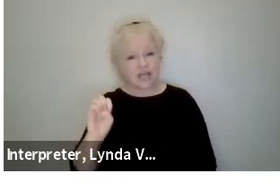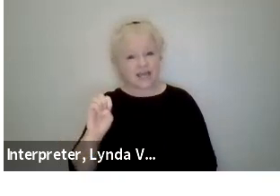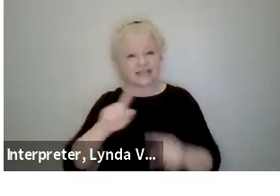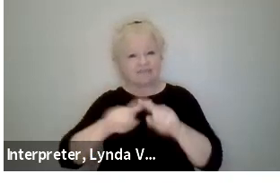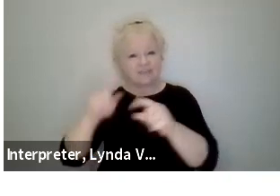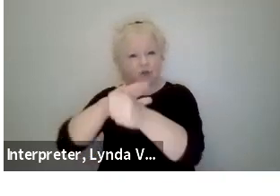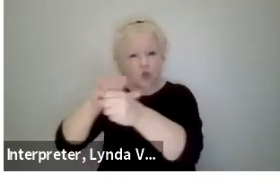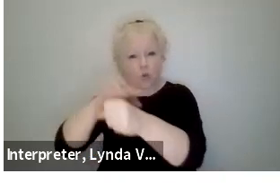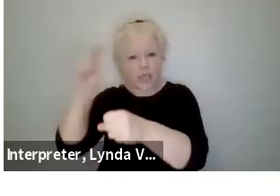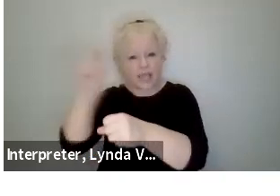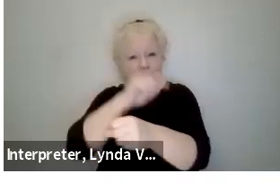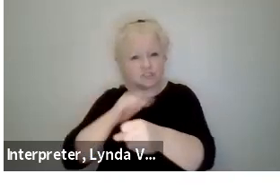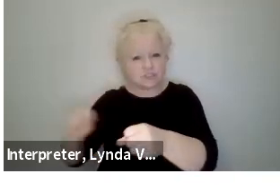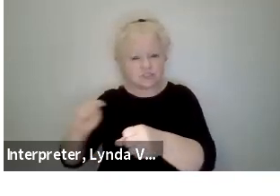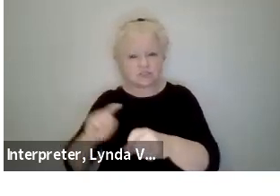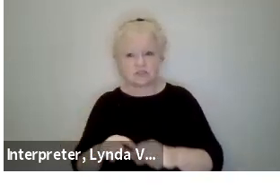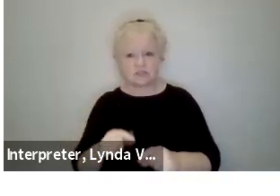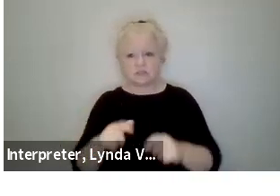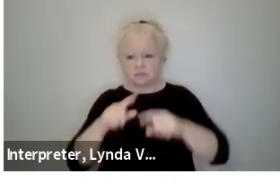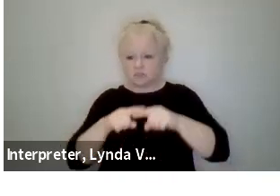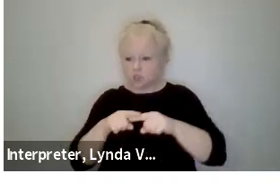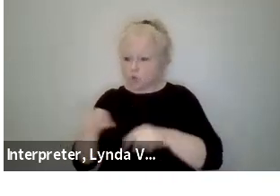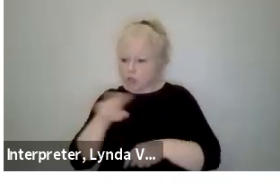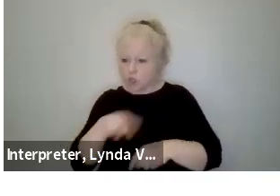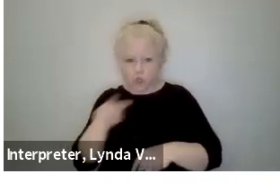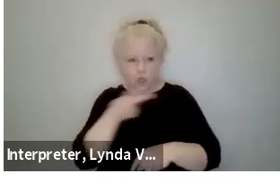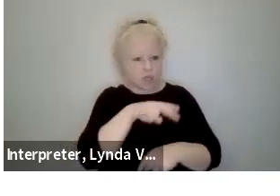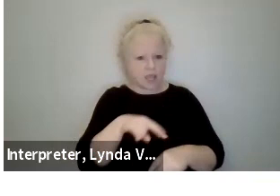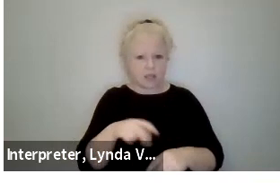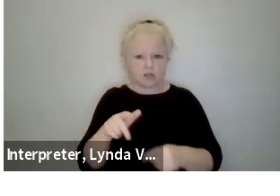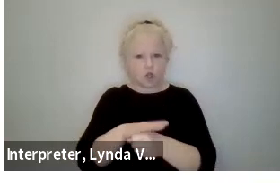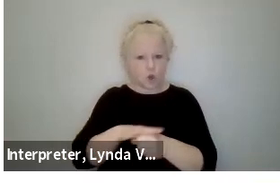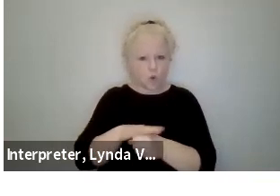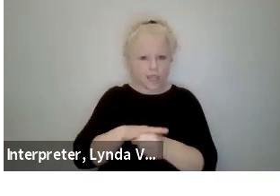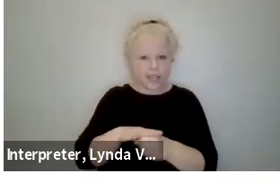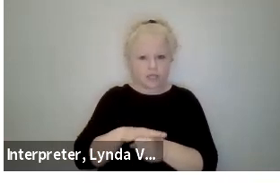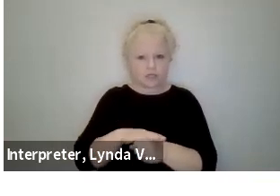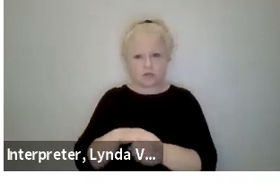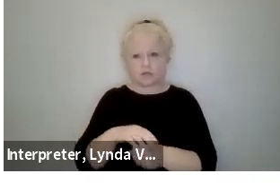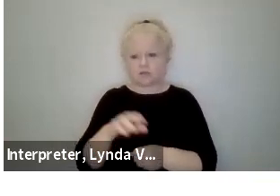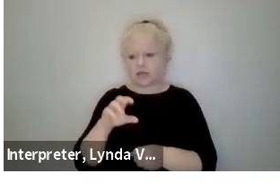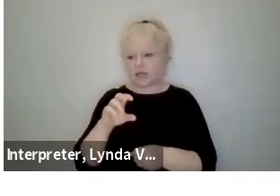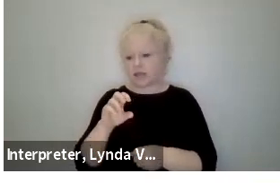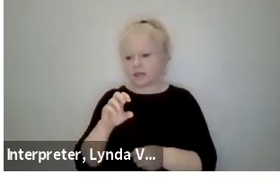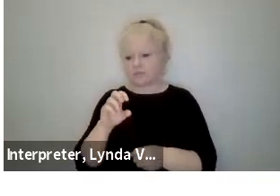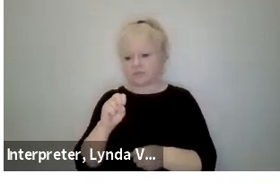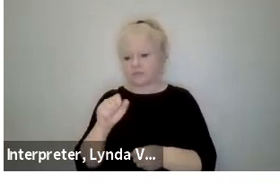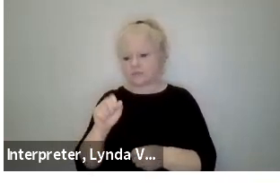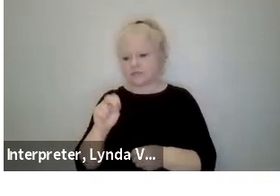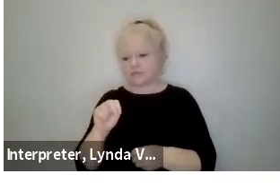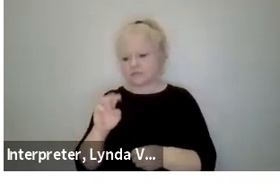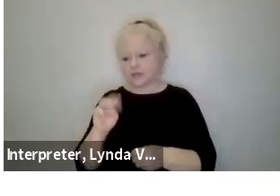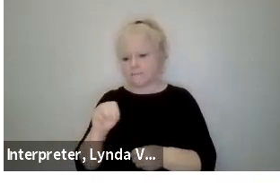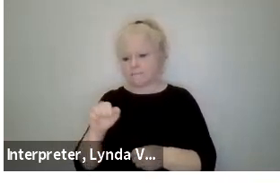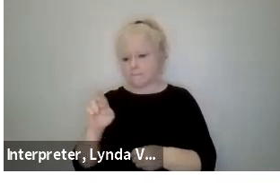So, when we look at the Loop, or we look at, their location in San Marco, we look at